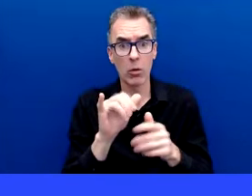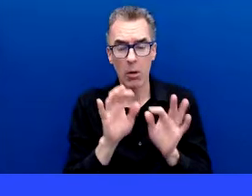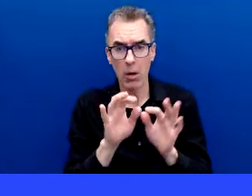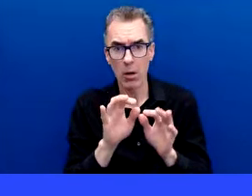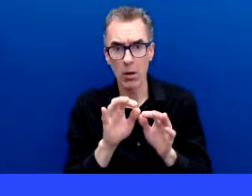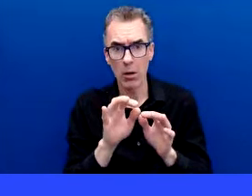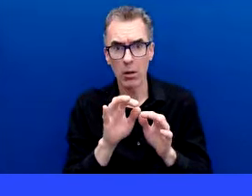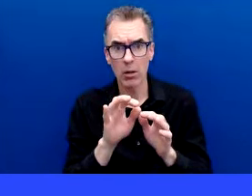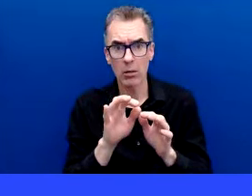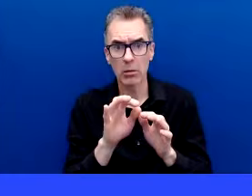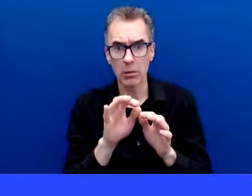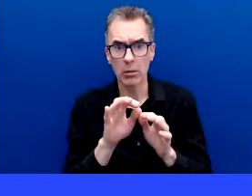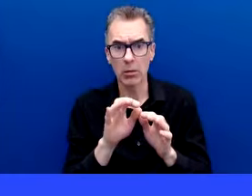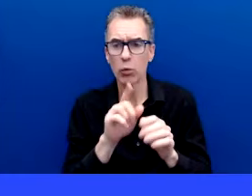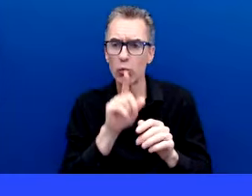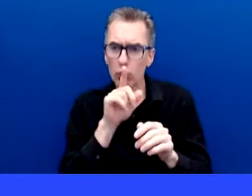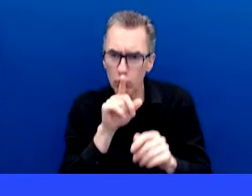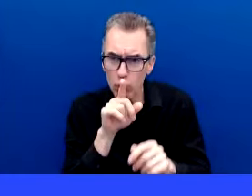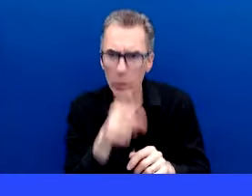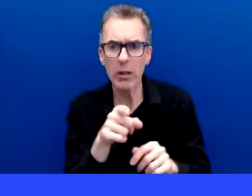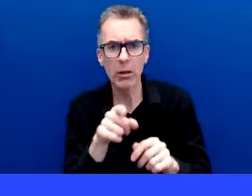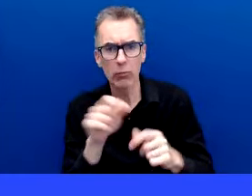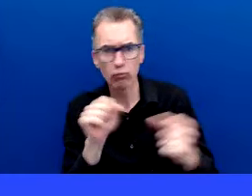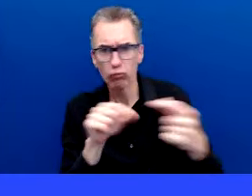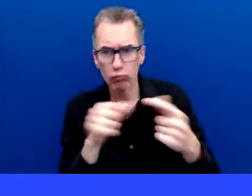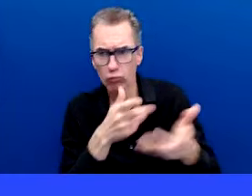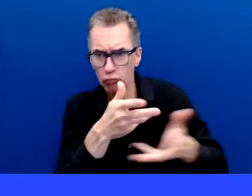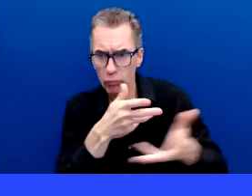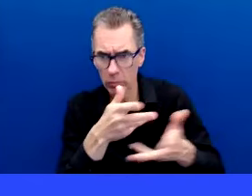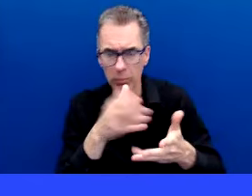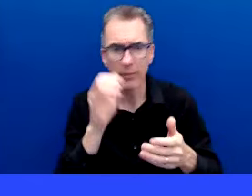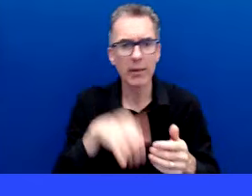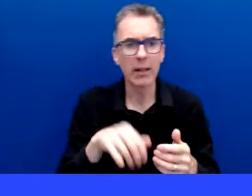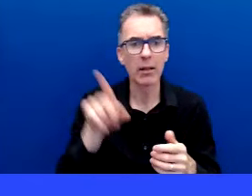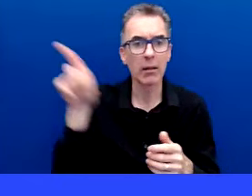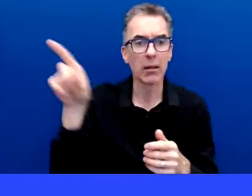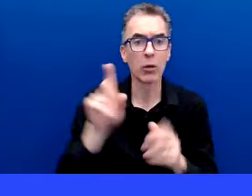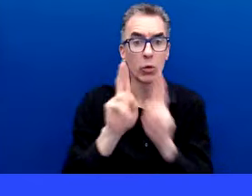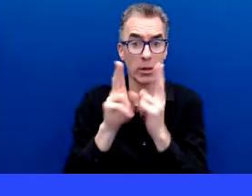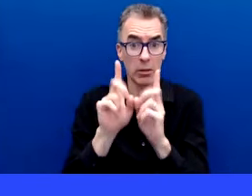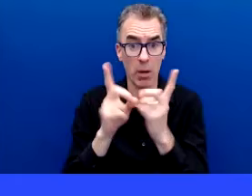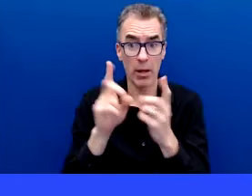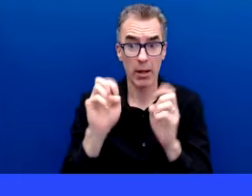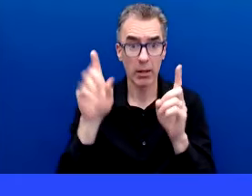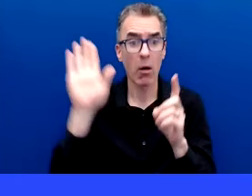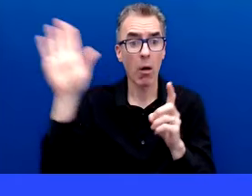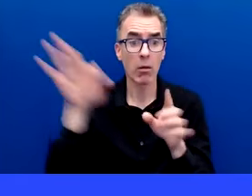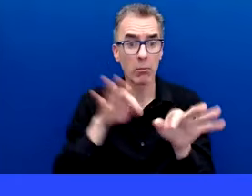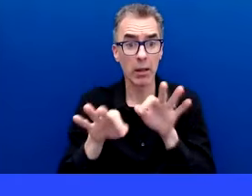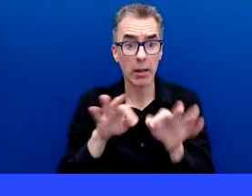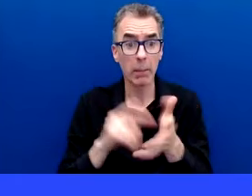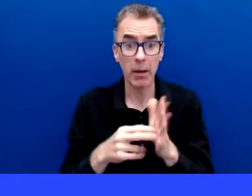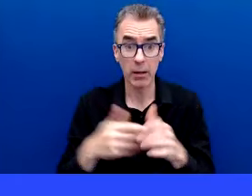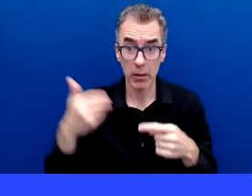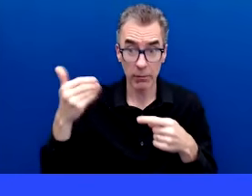DE courses. And according to the US Department of Ed, RSI is frequent